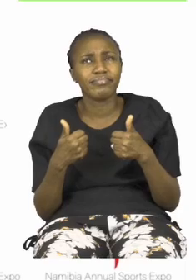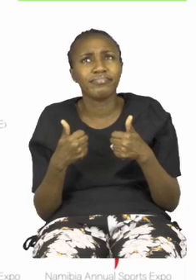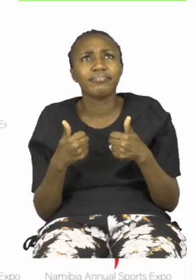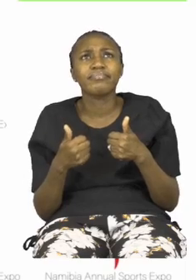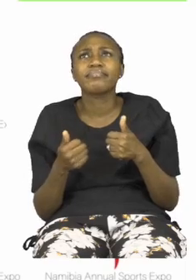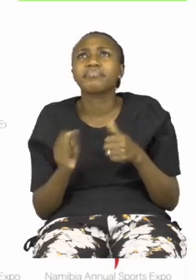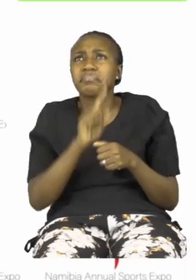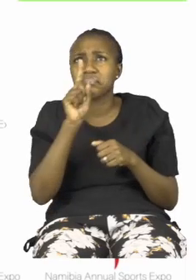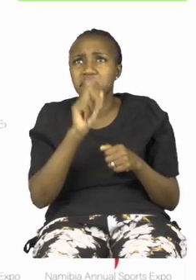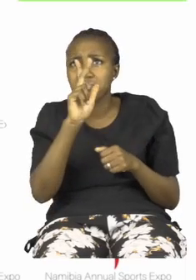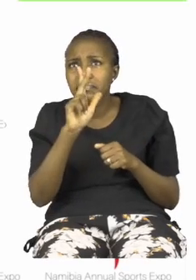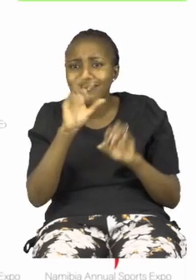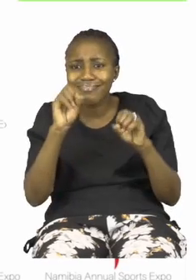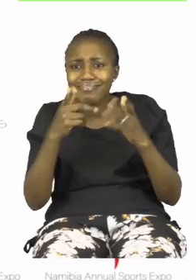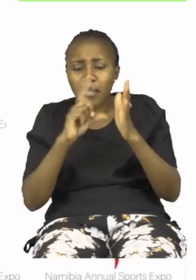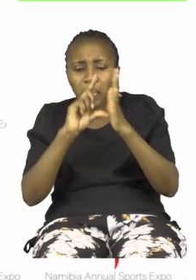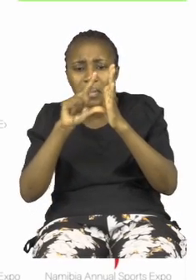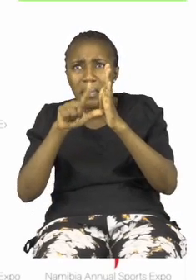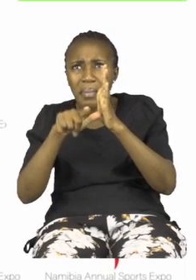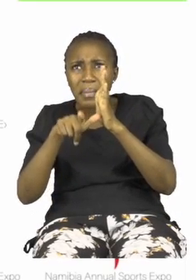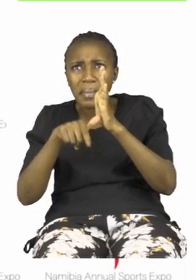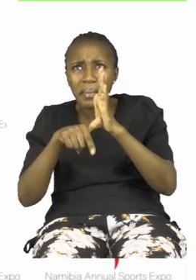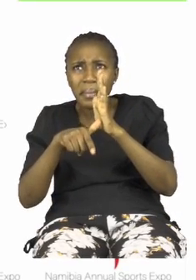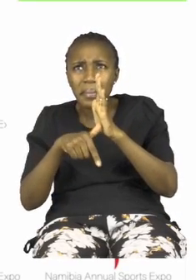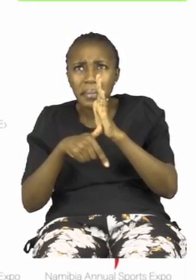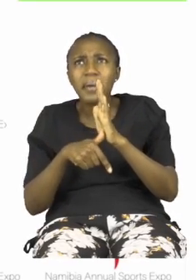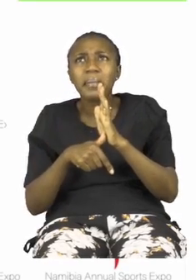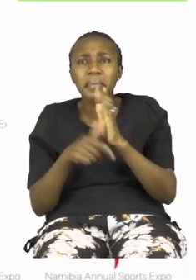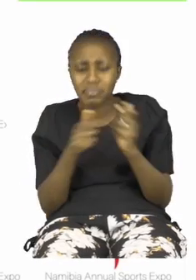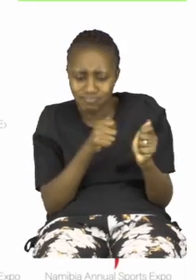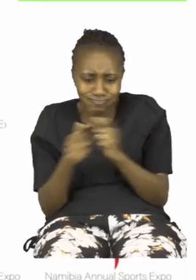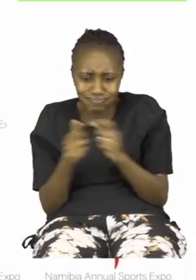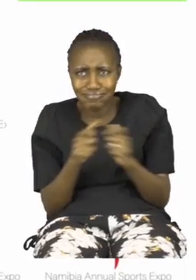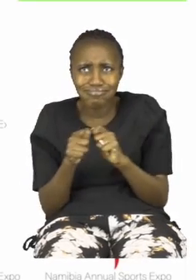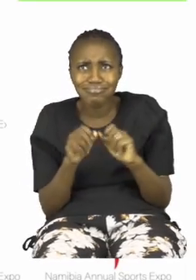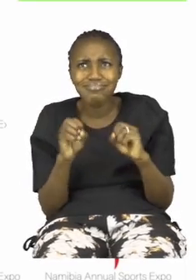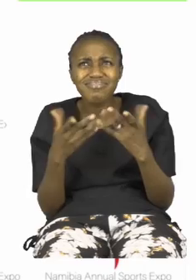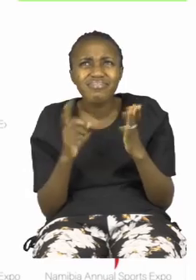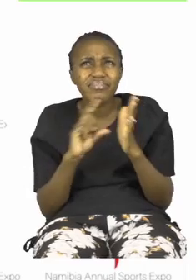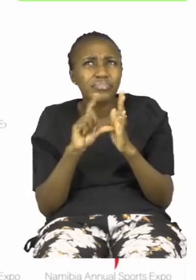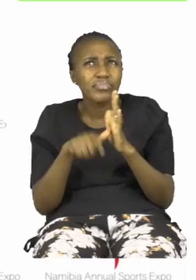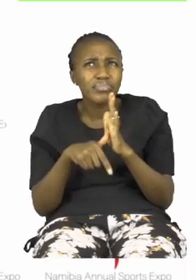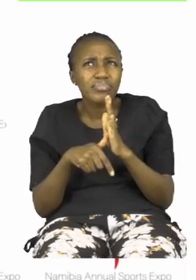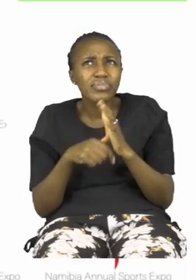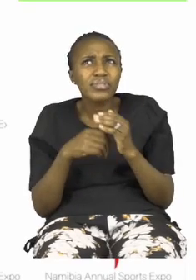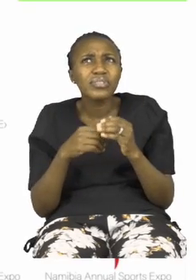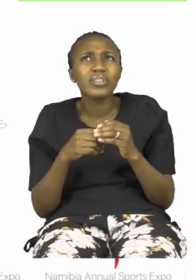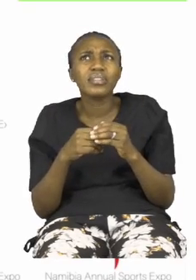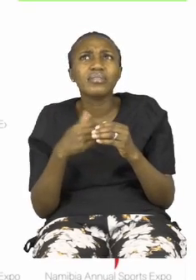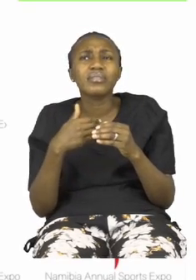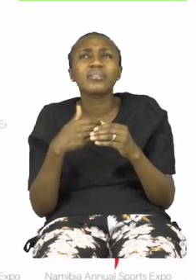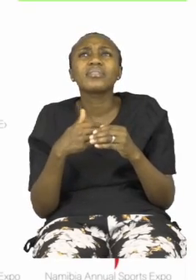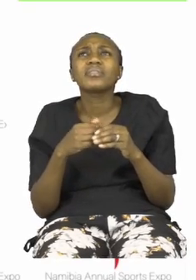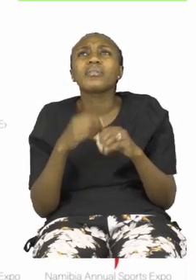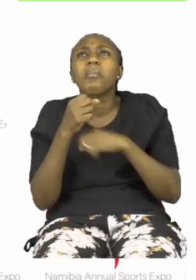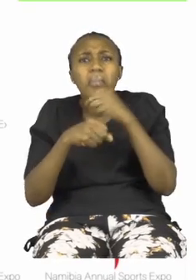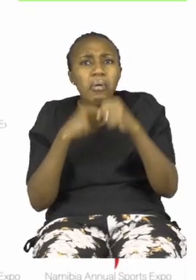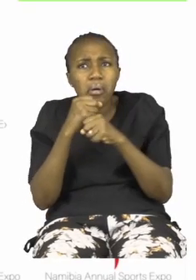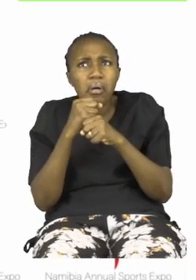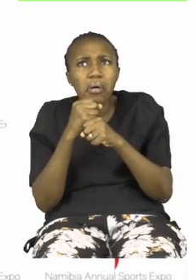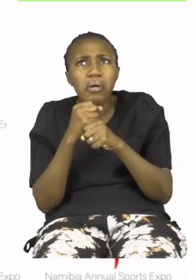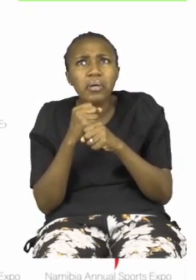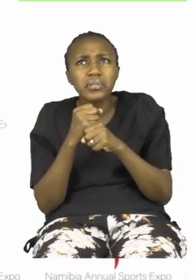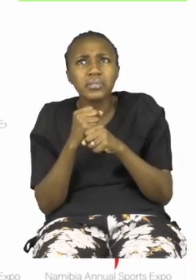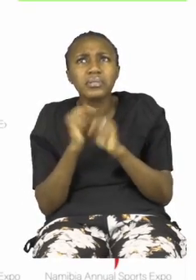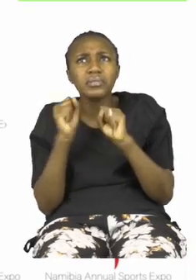hours a week are you allowed to game? How far from the screen should you be? What age groups or what games can my child play and not